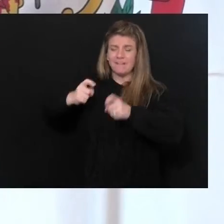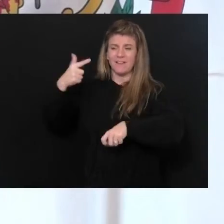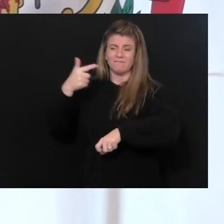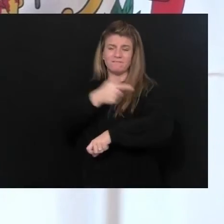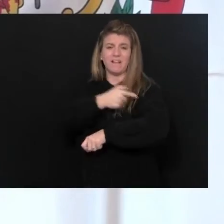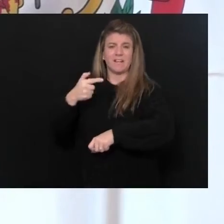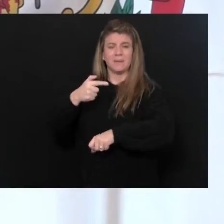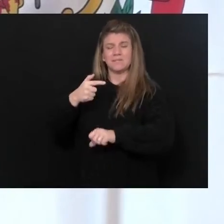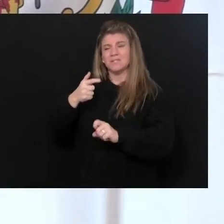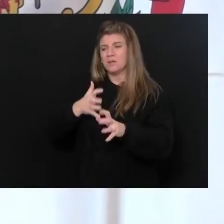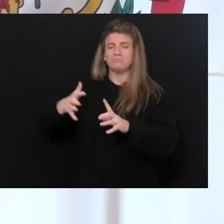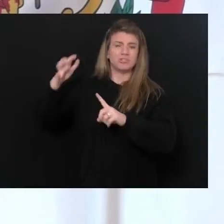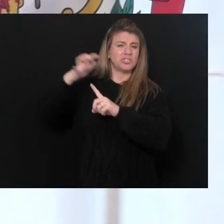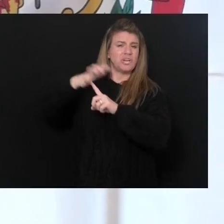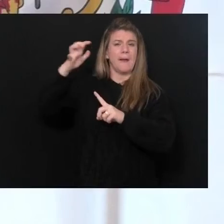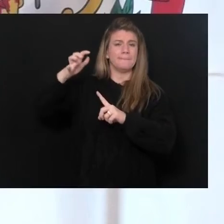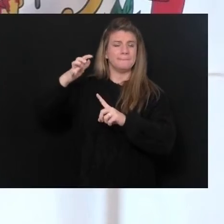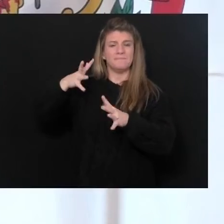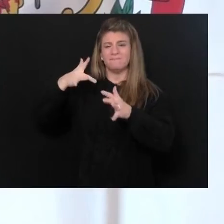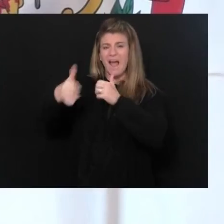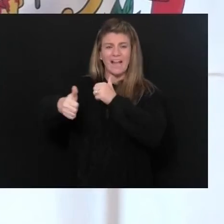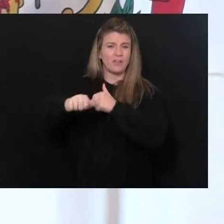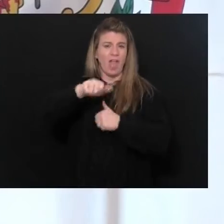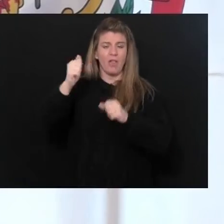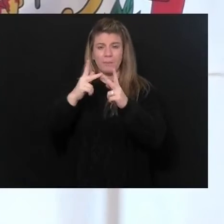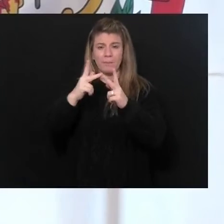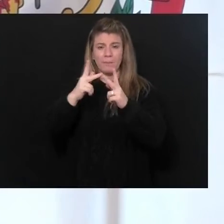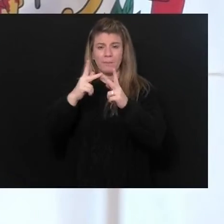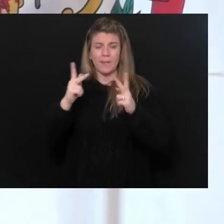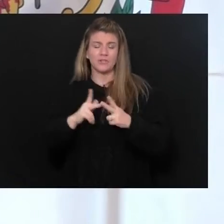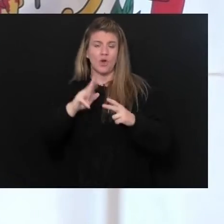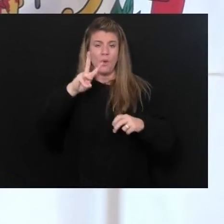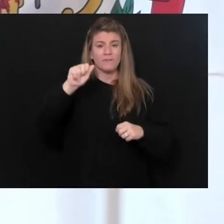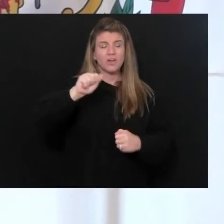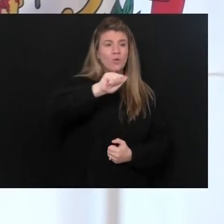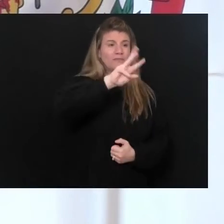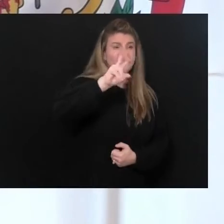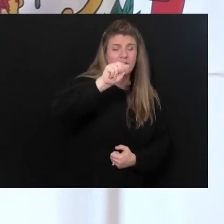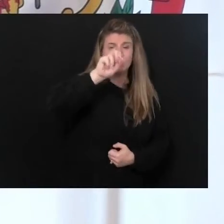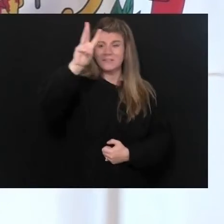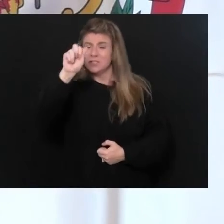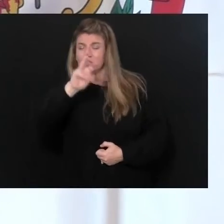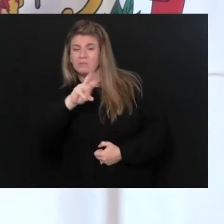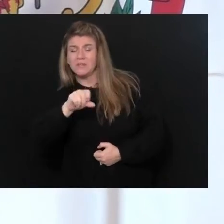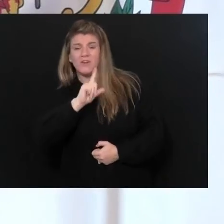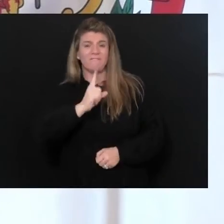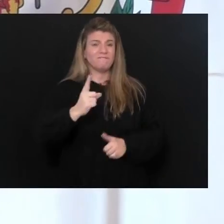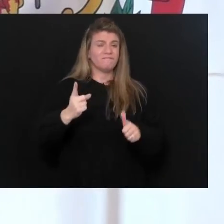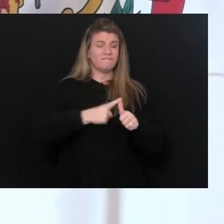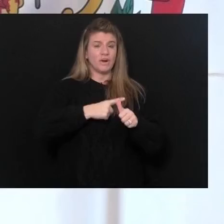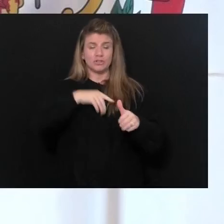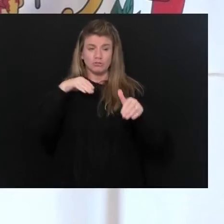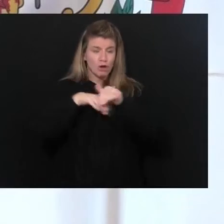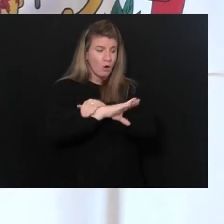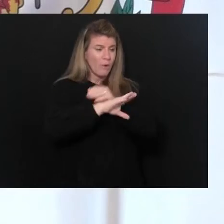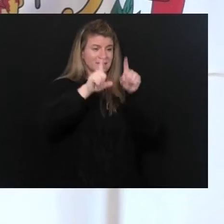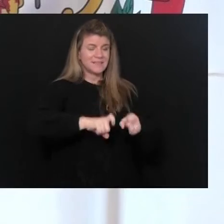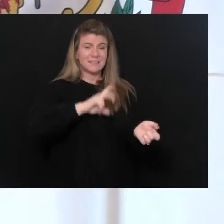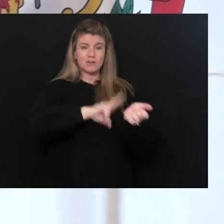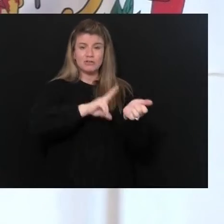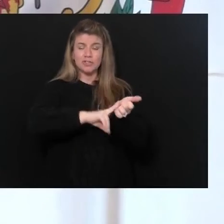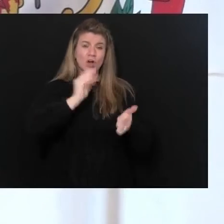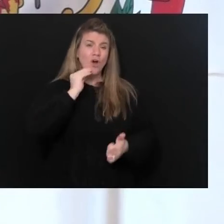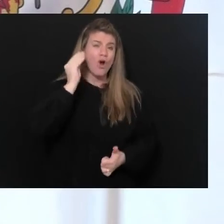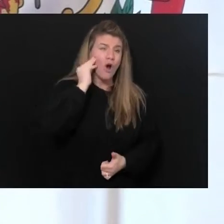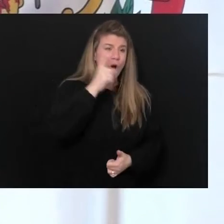vaccines better than anybody else. West Virginia, West Virginia, West Virginia. They were the first to go in and test all the nursing homes. They're